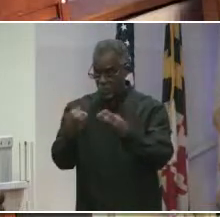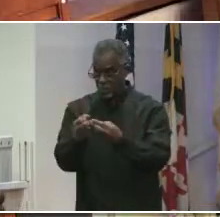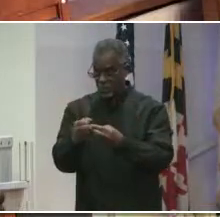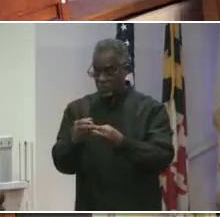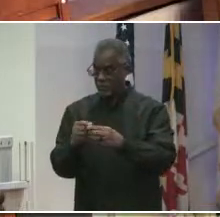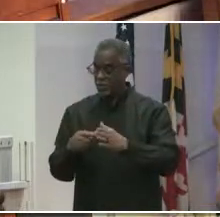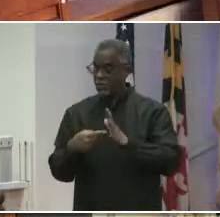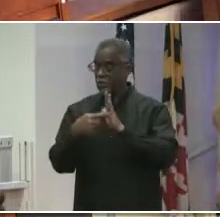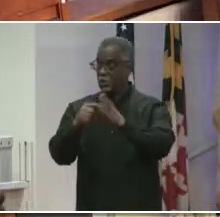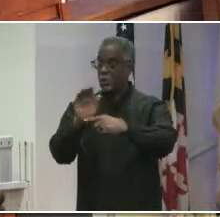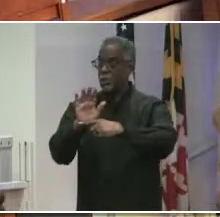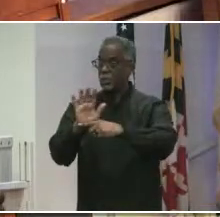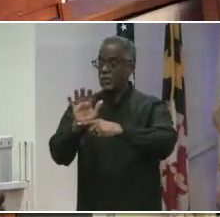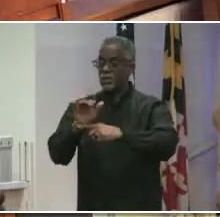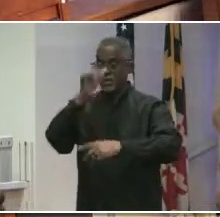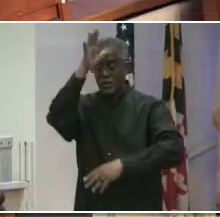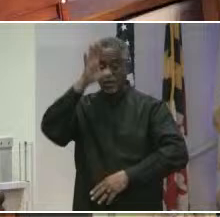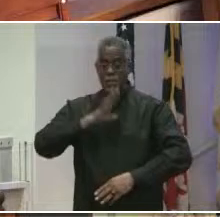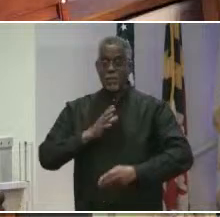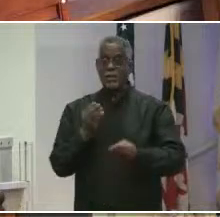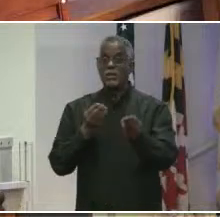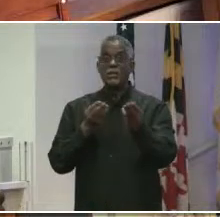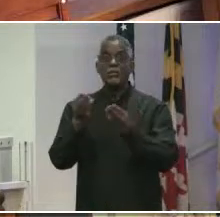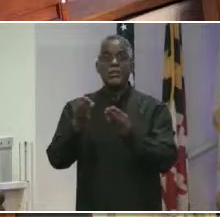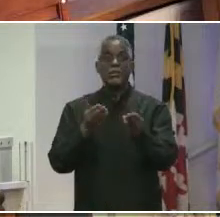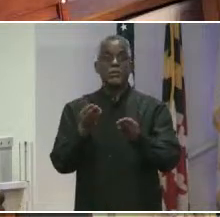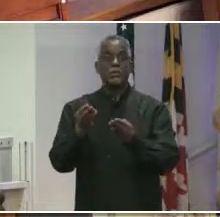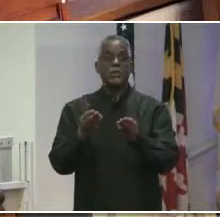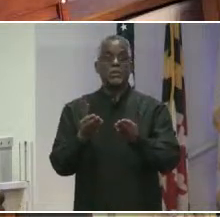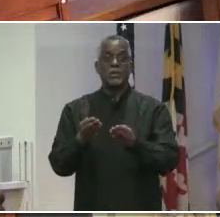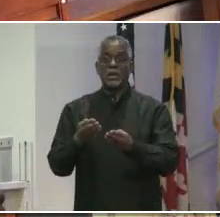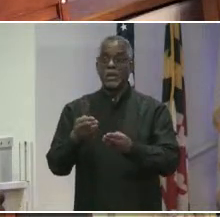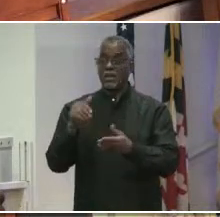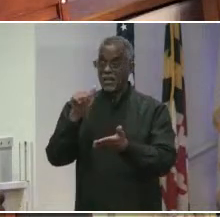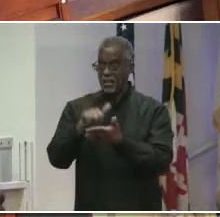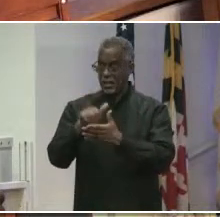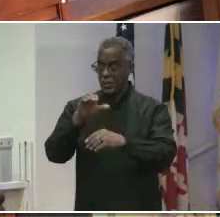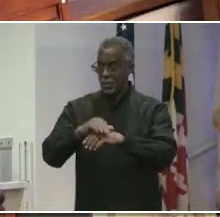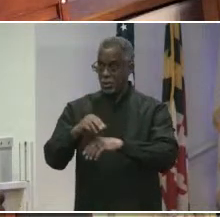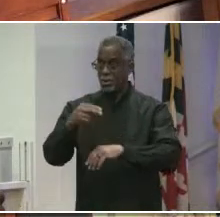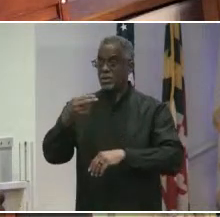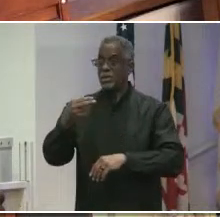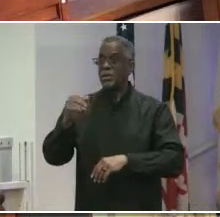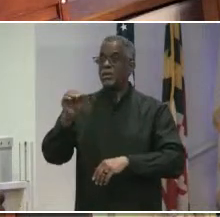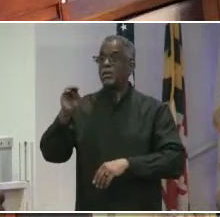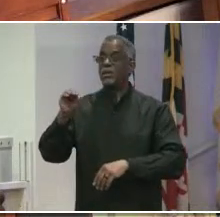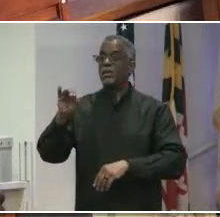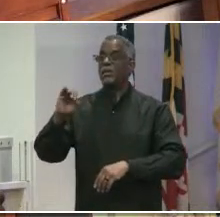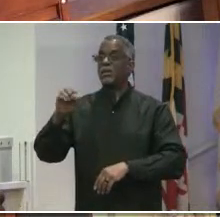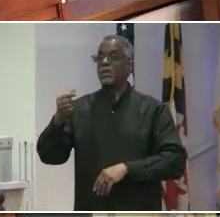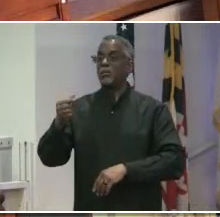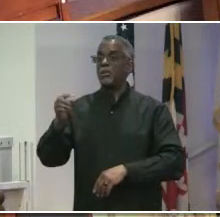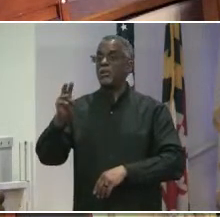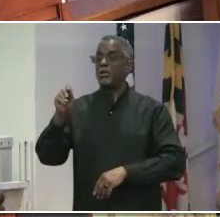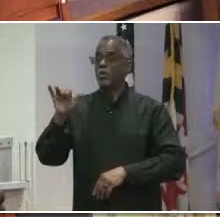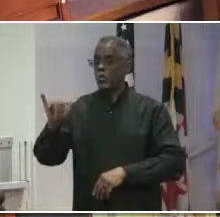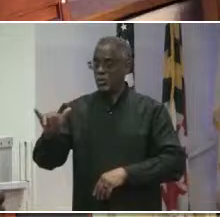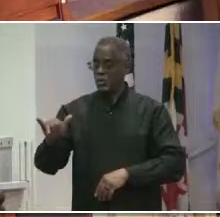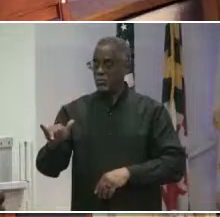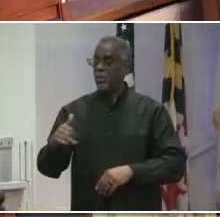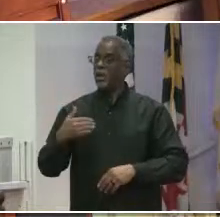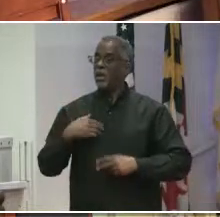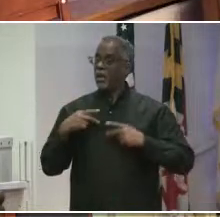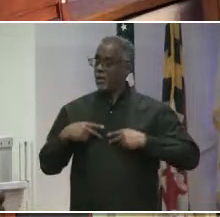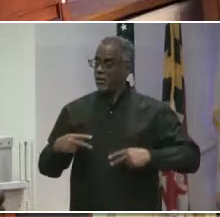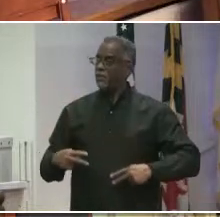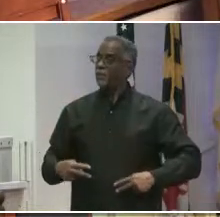the men's minister at Hemingway had already done his physical for the year, and his